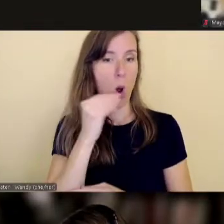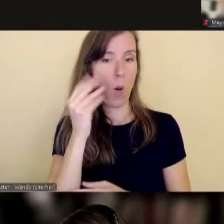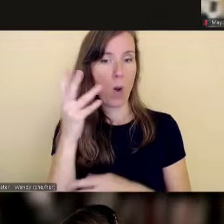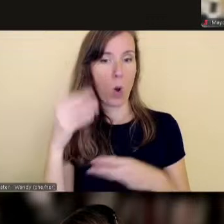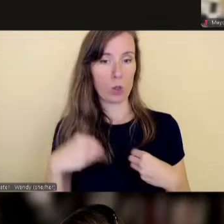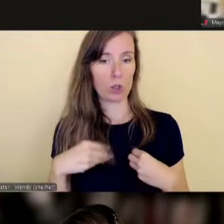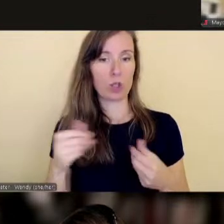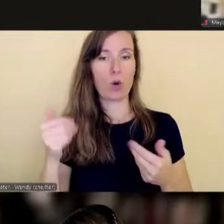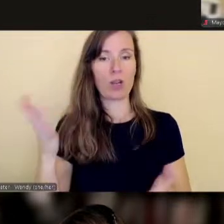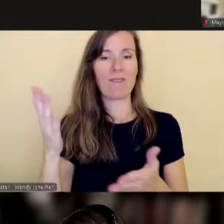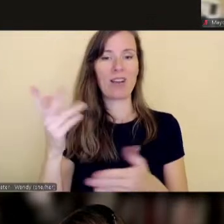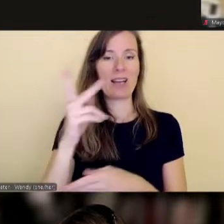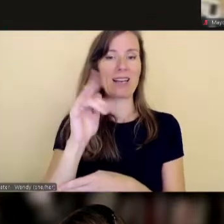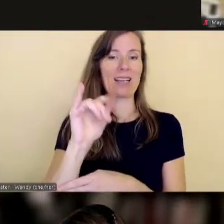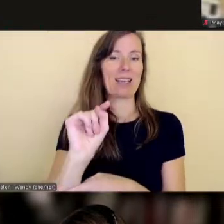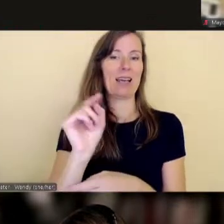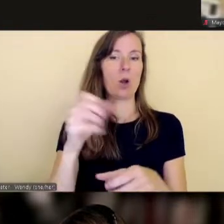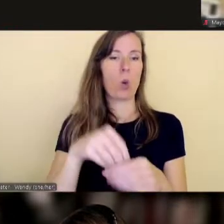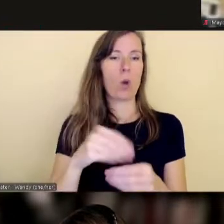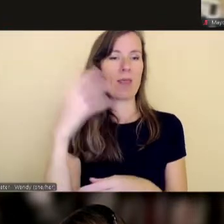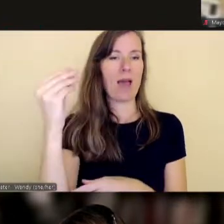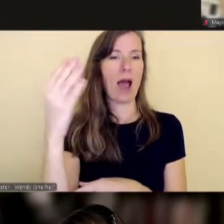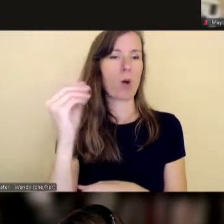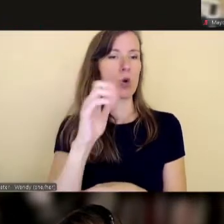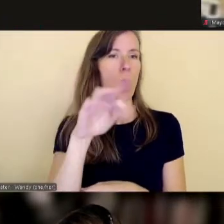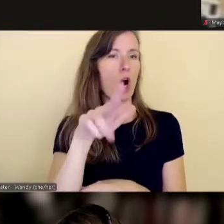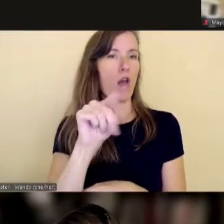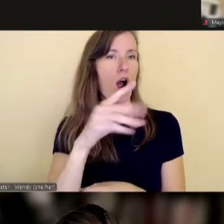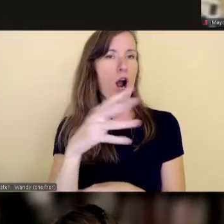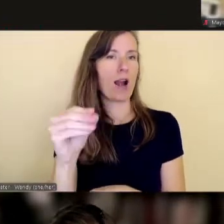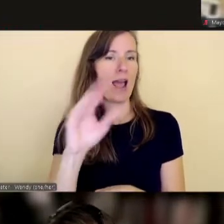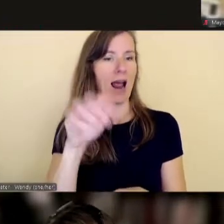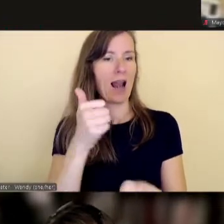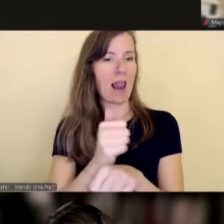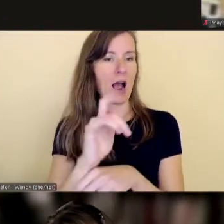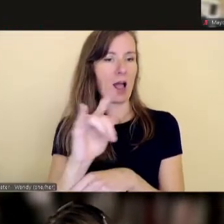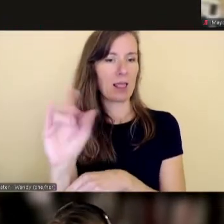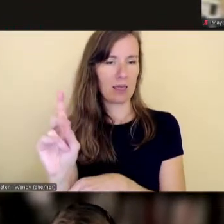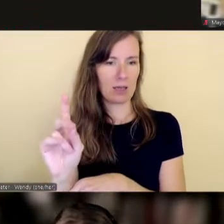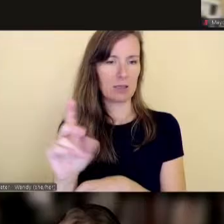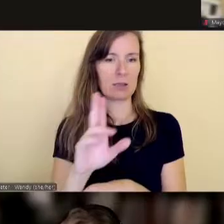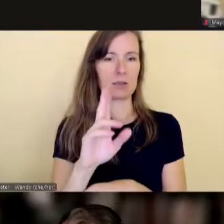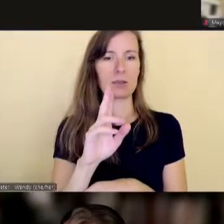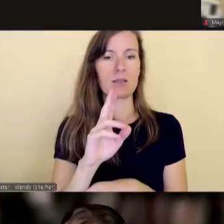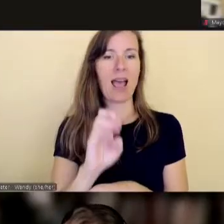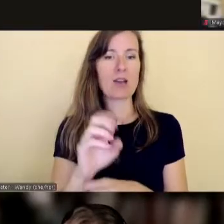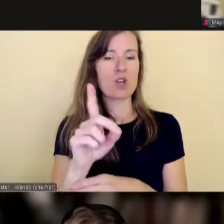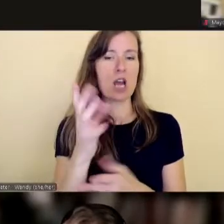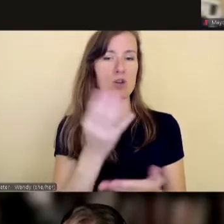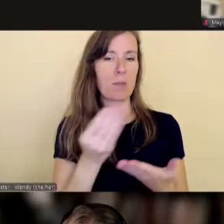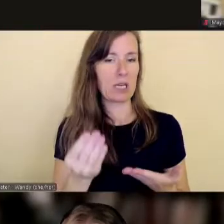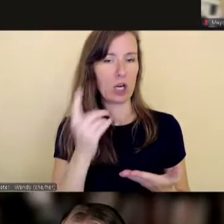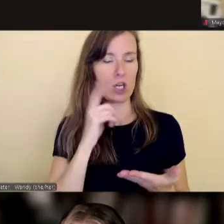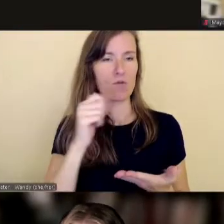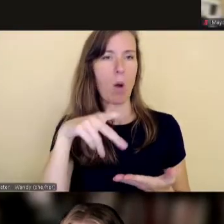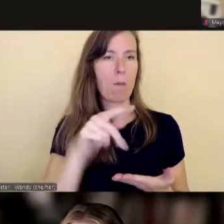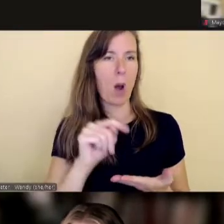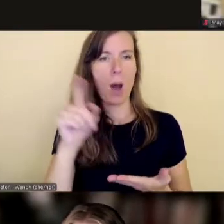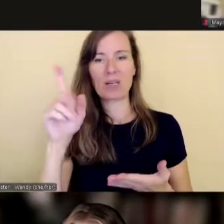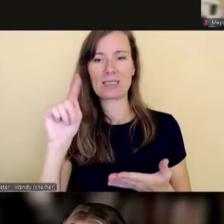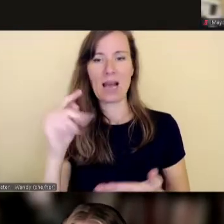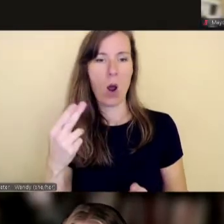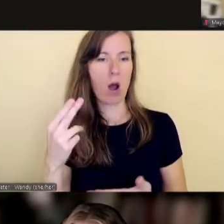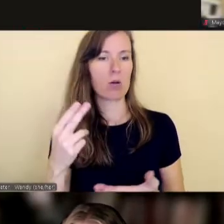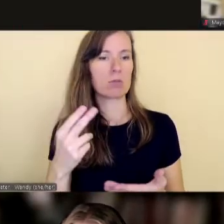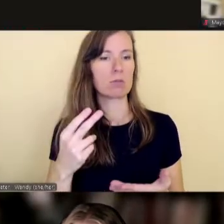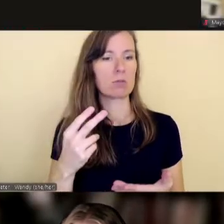townhouses, Big Belly solar compactors were installed throughout the town. Those units are rodent-proof and can accommodate pizza boxes and other materials in addition